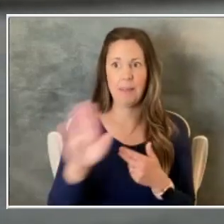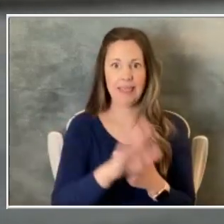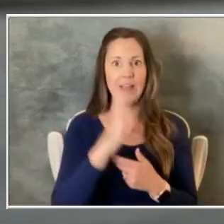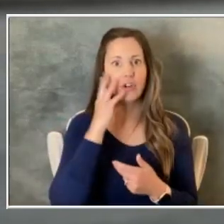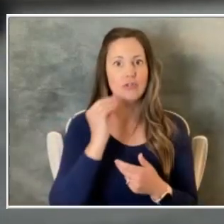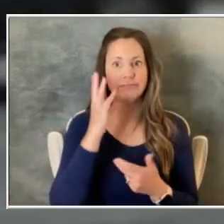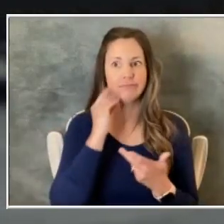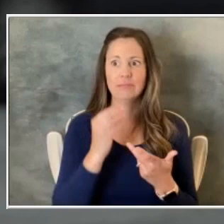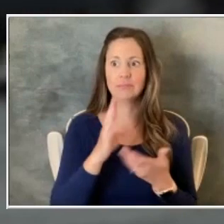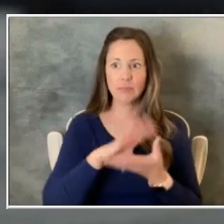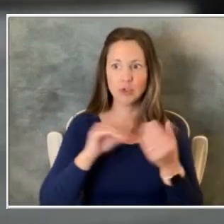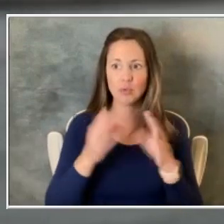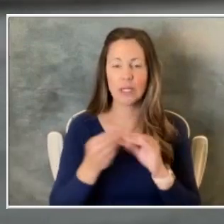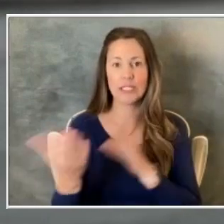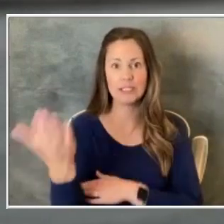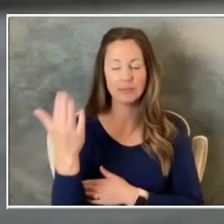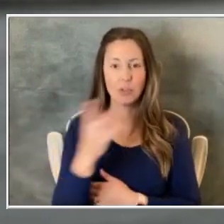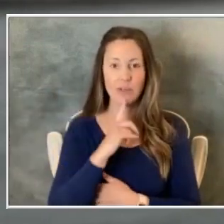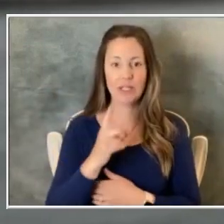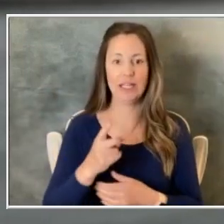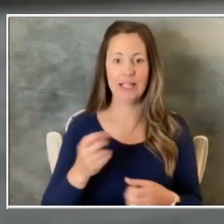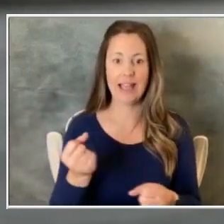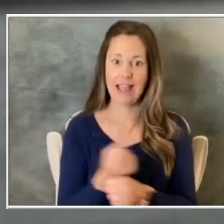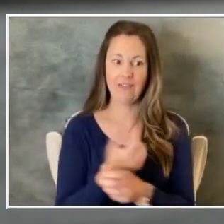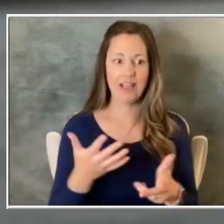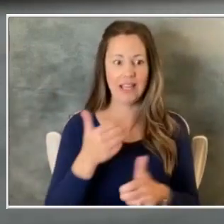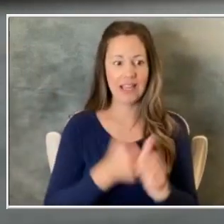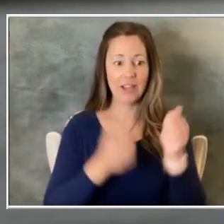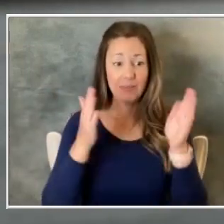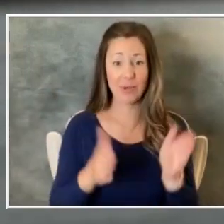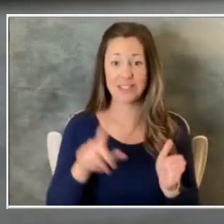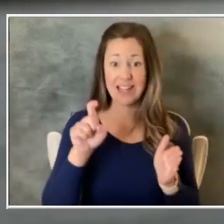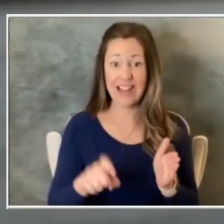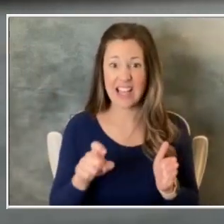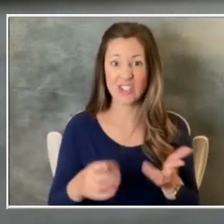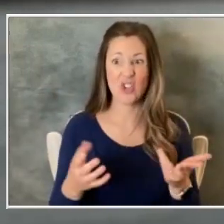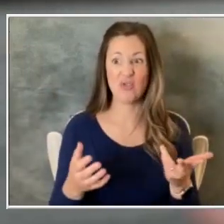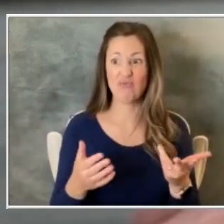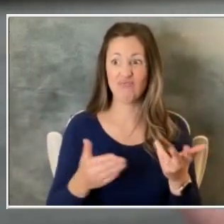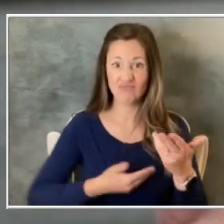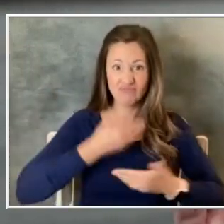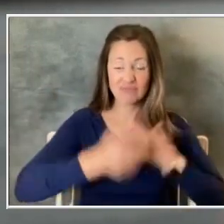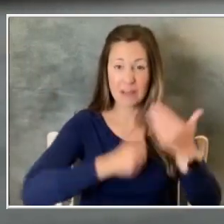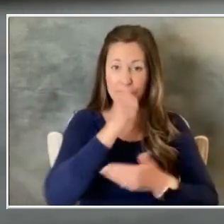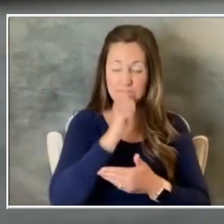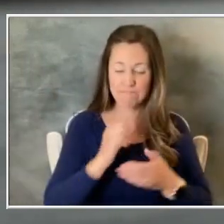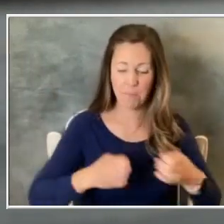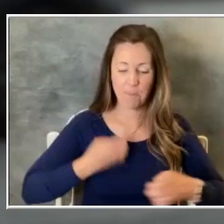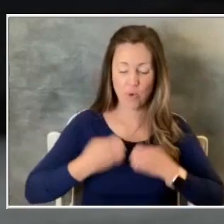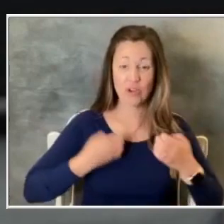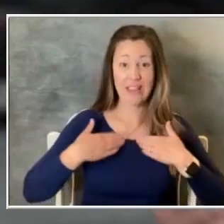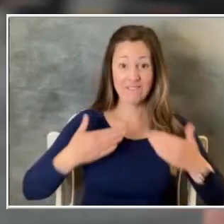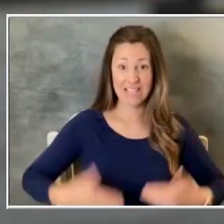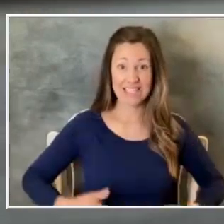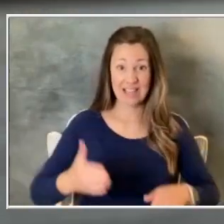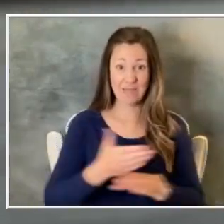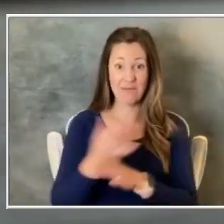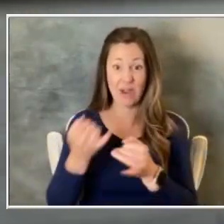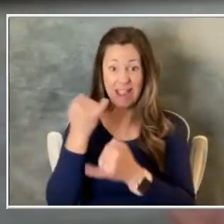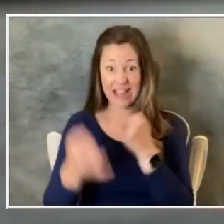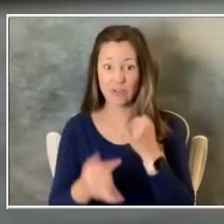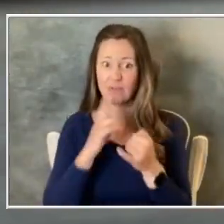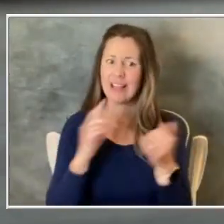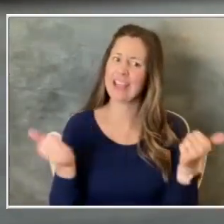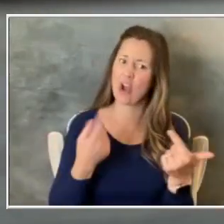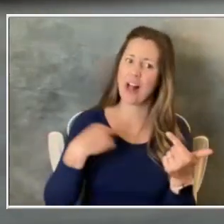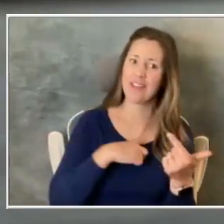and everything that each rider has to overcome emotionally, physically, to get to that endpoint. We're all trying to get to that endpoint. We're